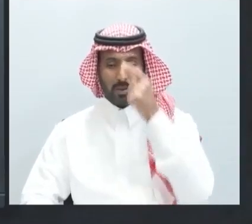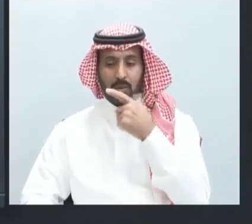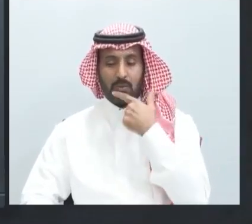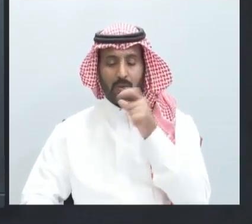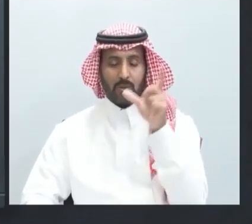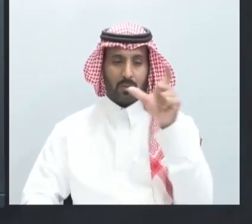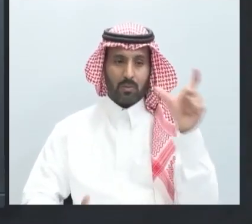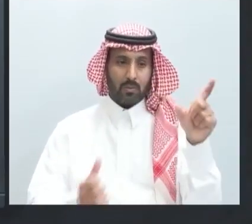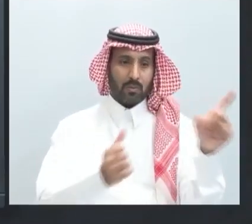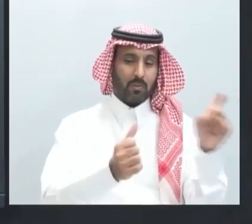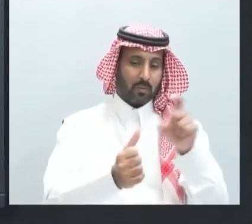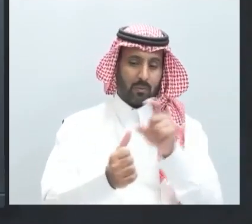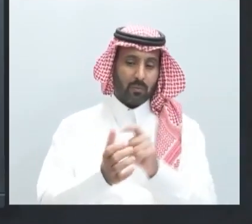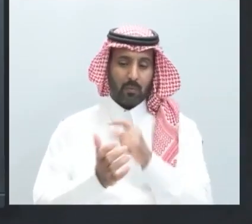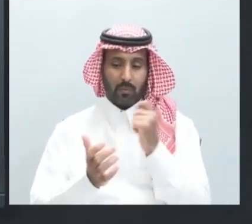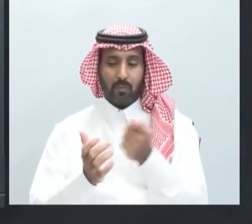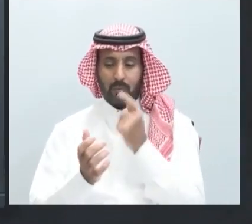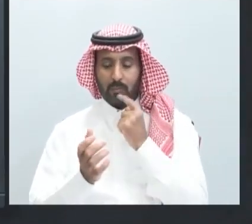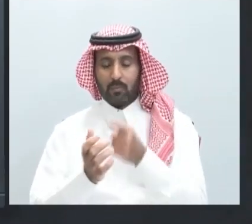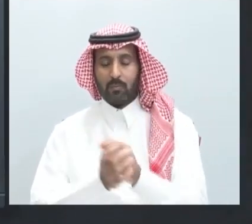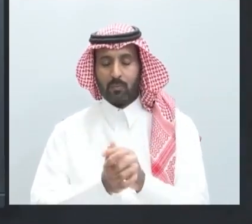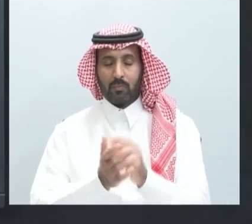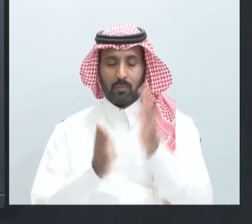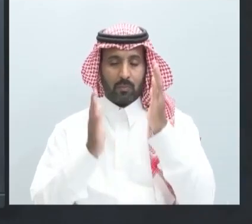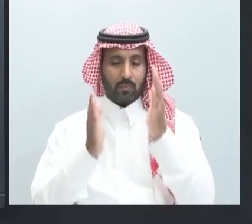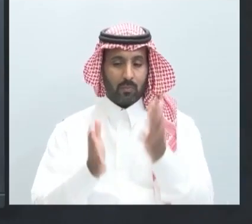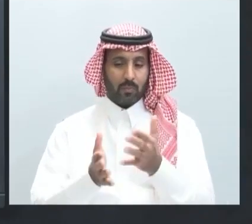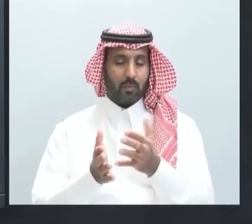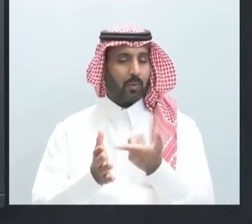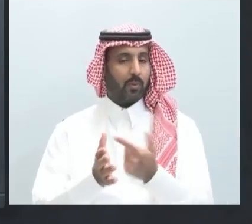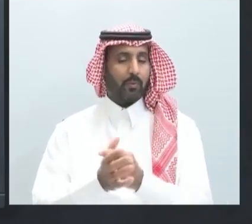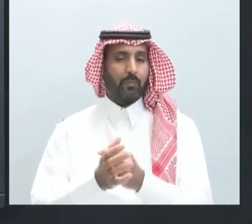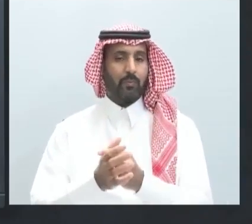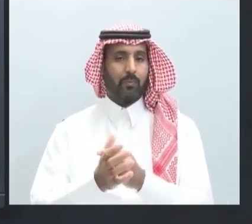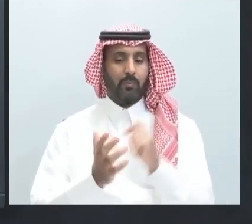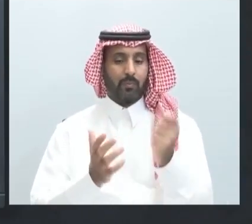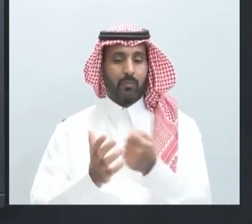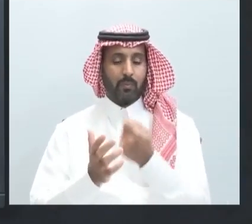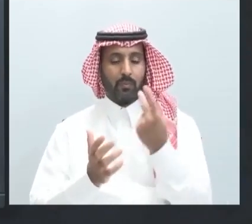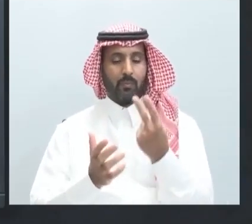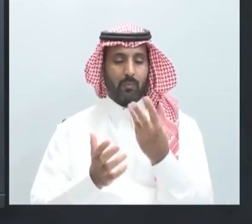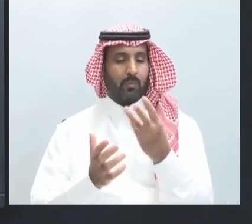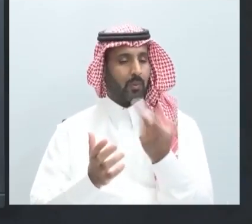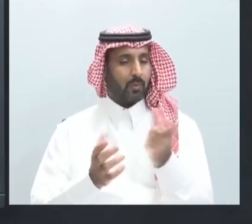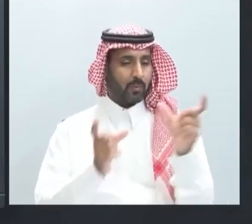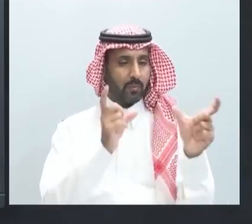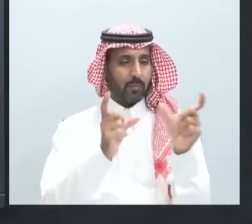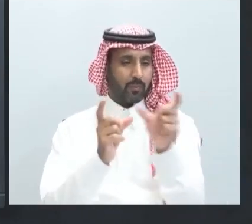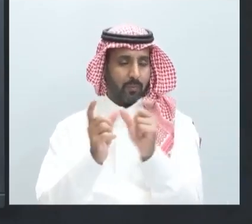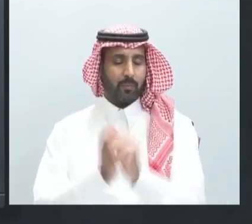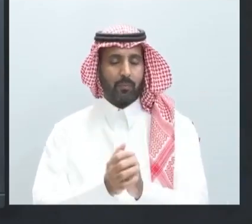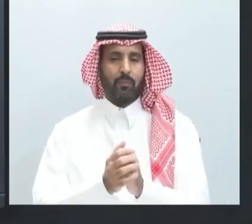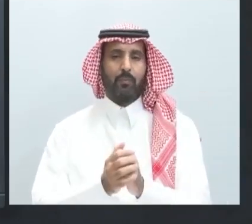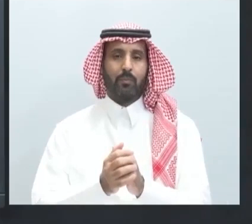specific order if I want to write more than one adjective. If I want to write two or three adjectives, I have